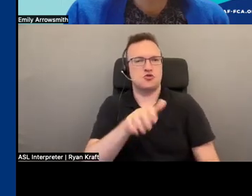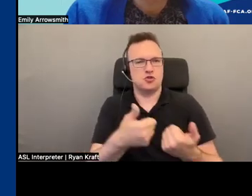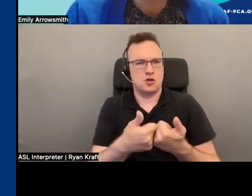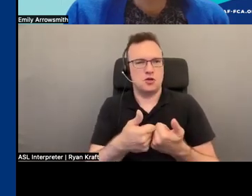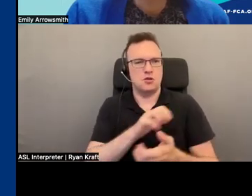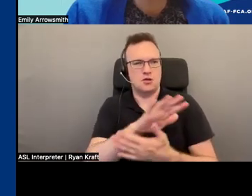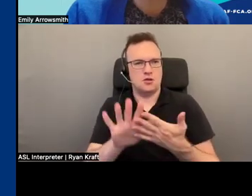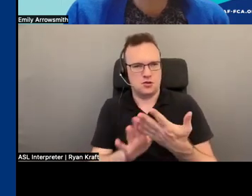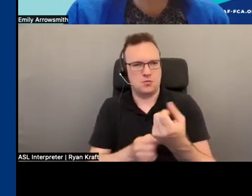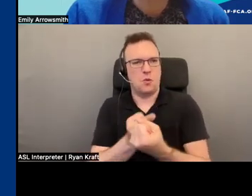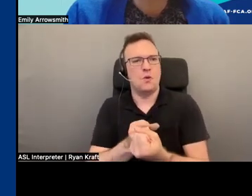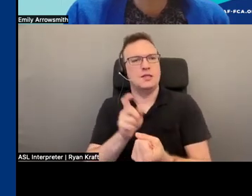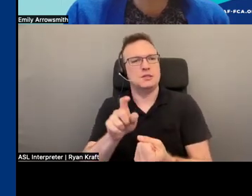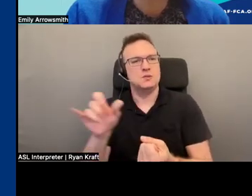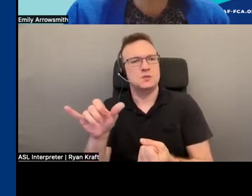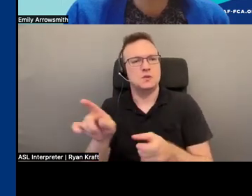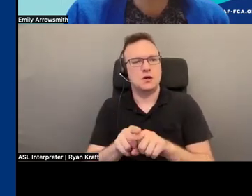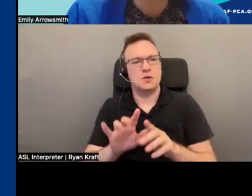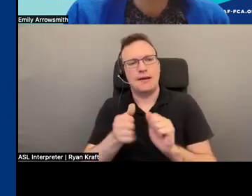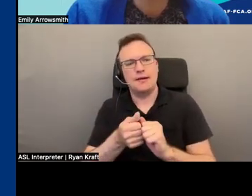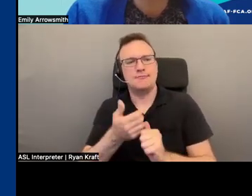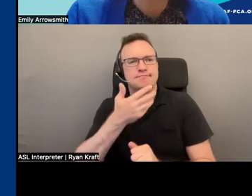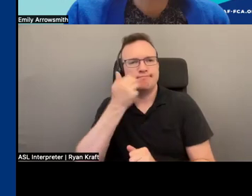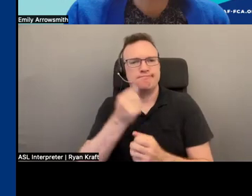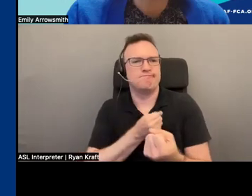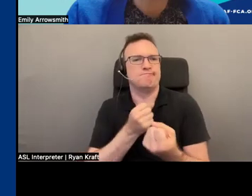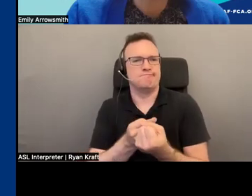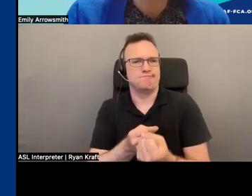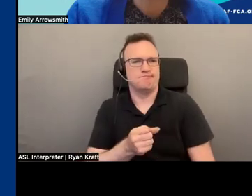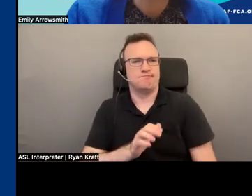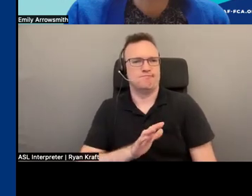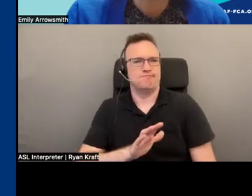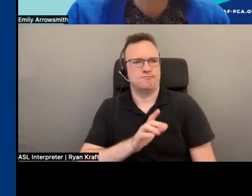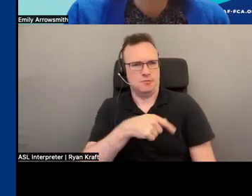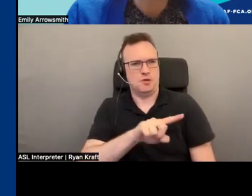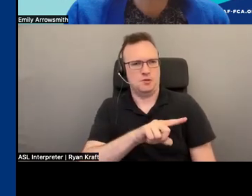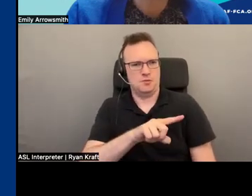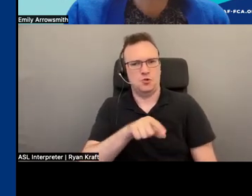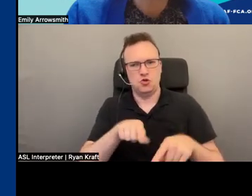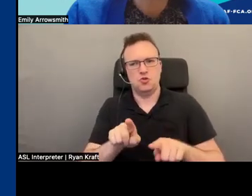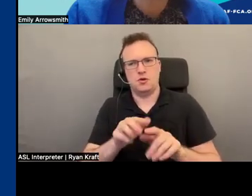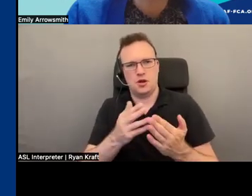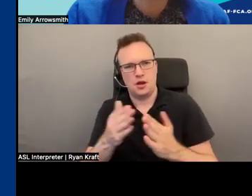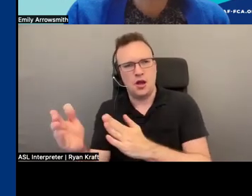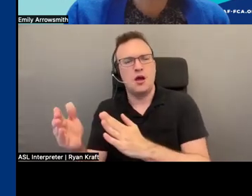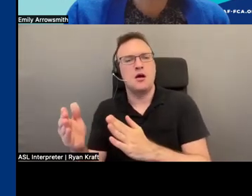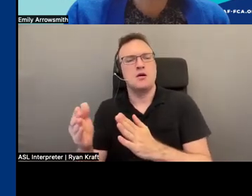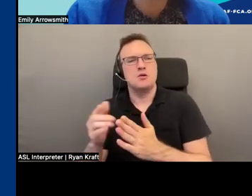needed supports and what we can do to better support them as they go through their apprenticeship